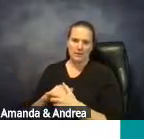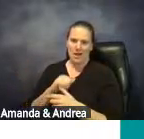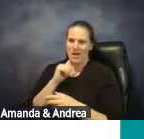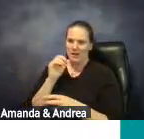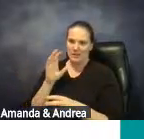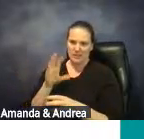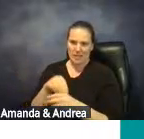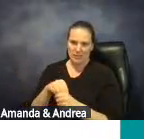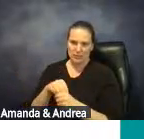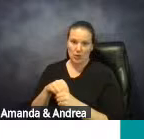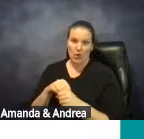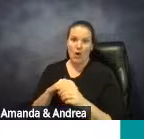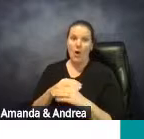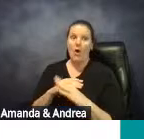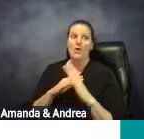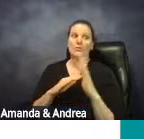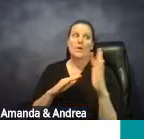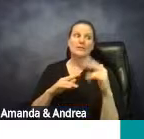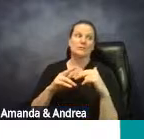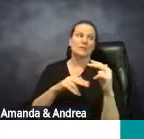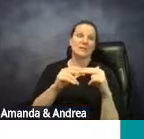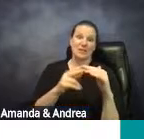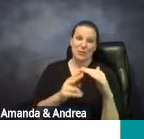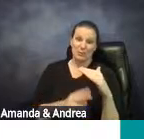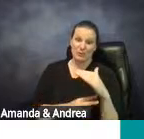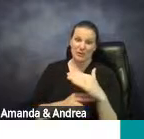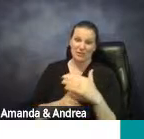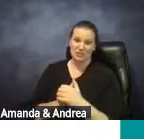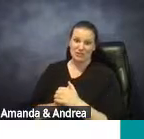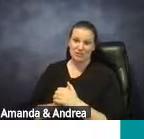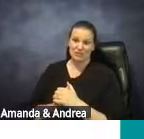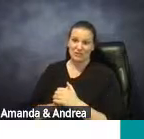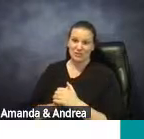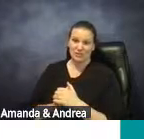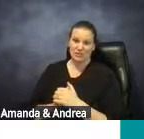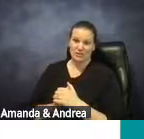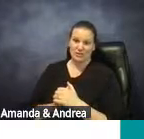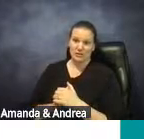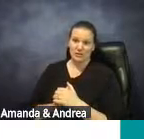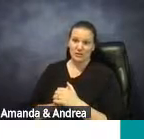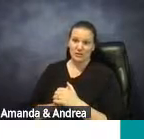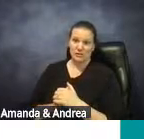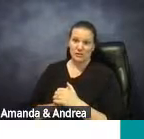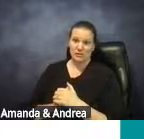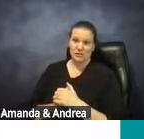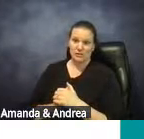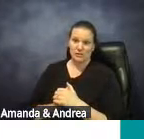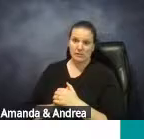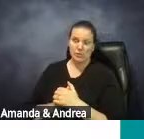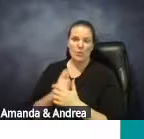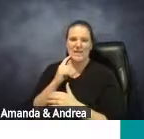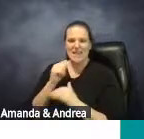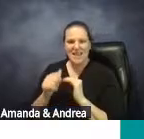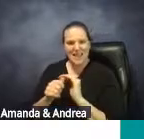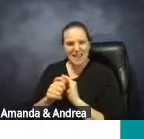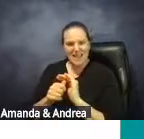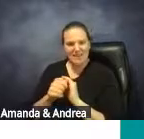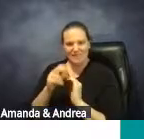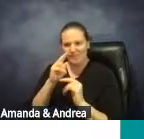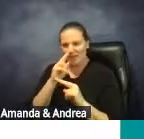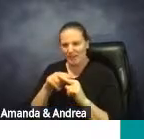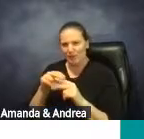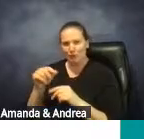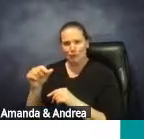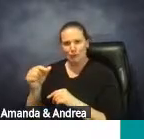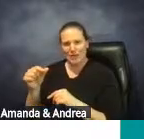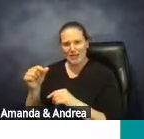way to building a bridge. We even, for fun, hid little green